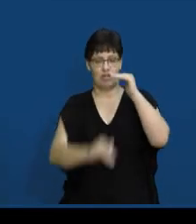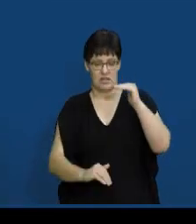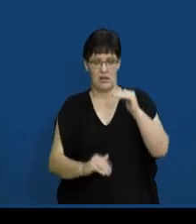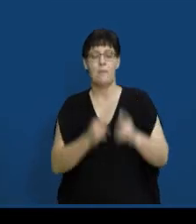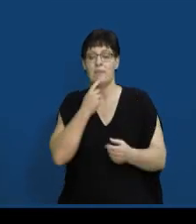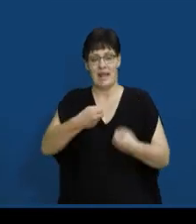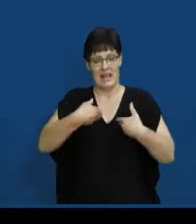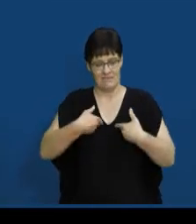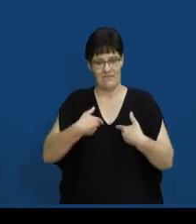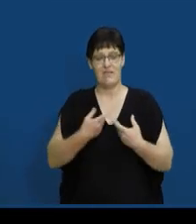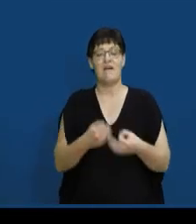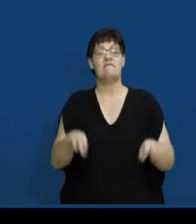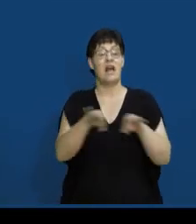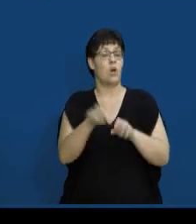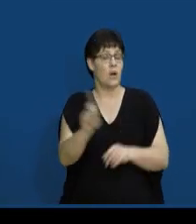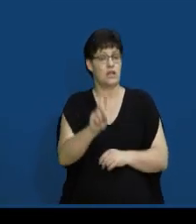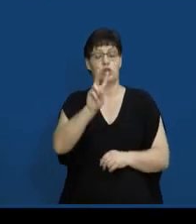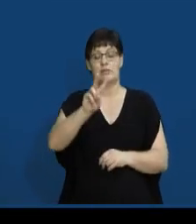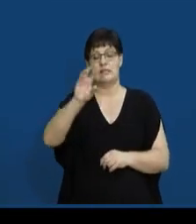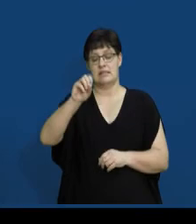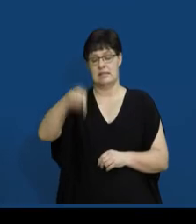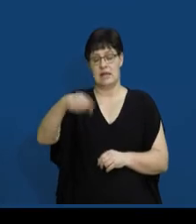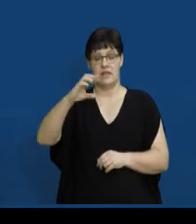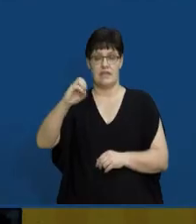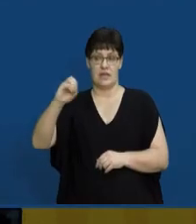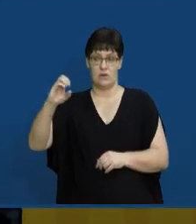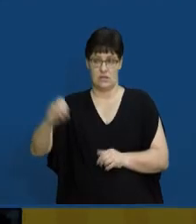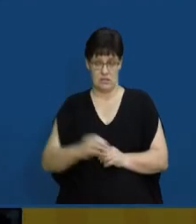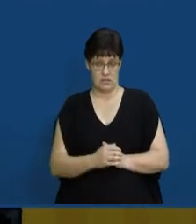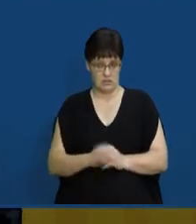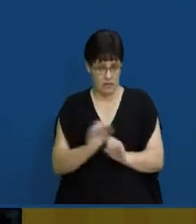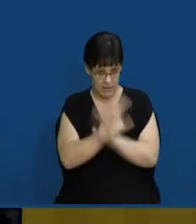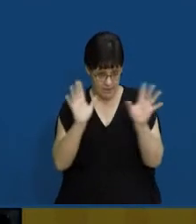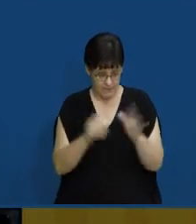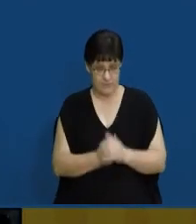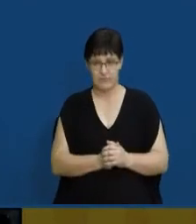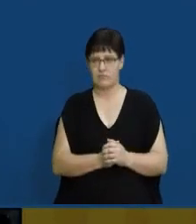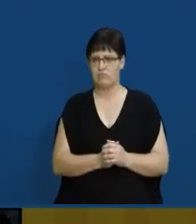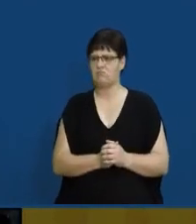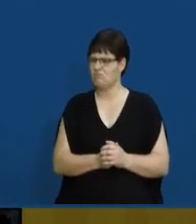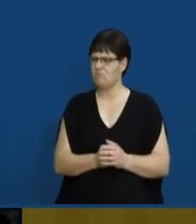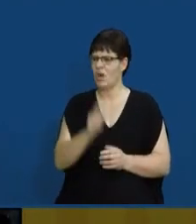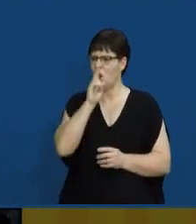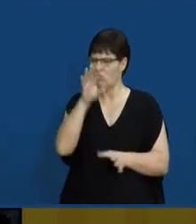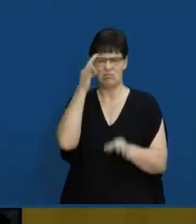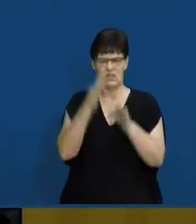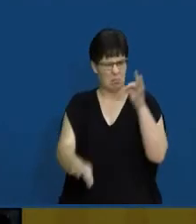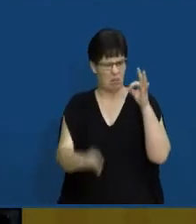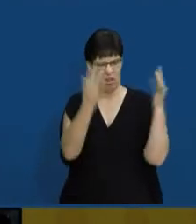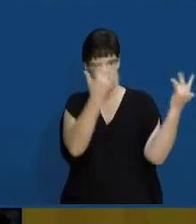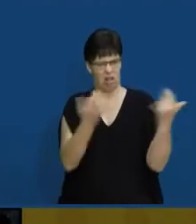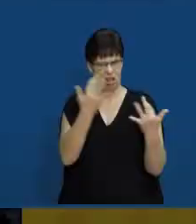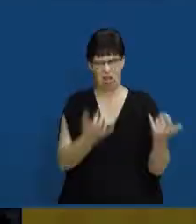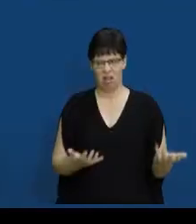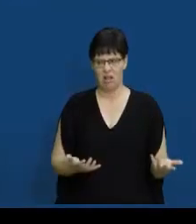give me the value at 20,000 Rand. Clear? Okay. Now it looks like a very simple calculation, and it